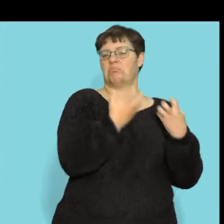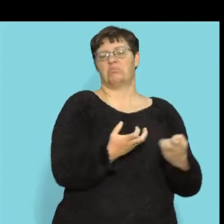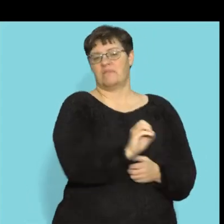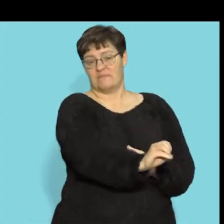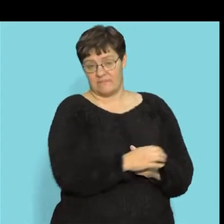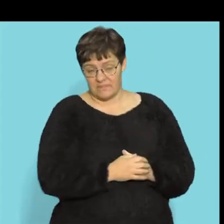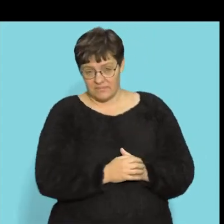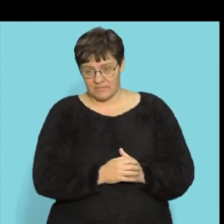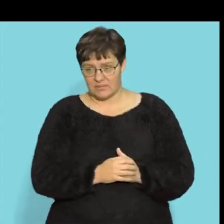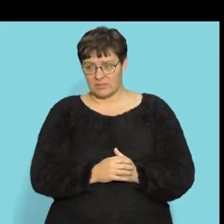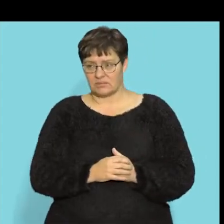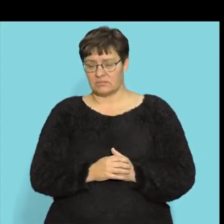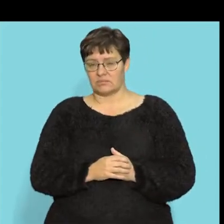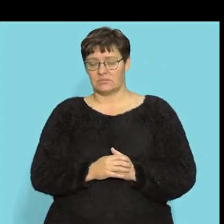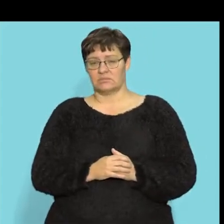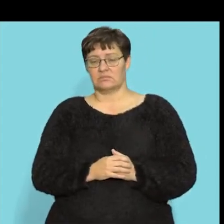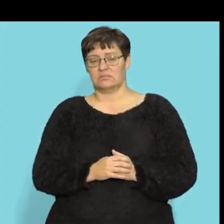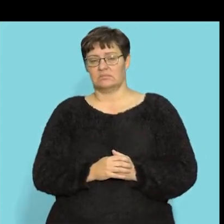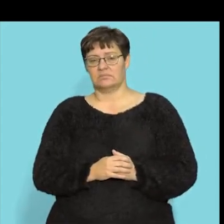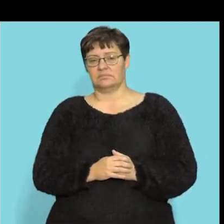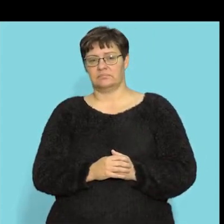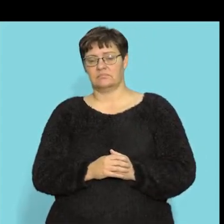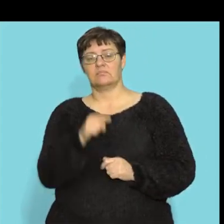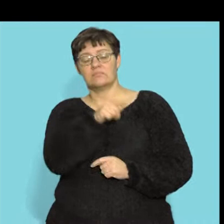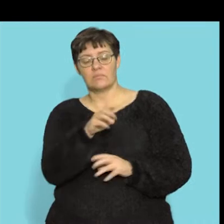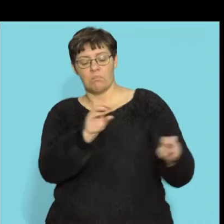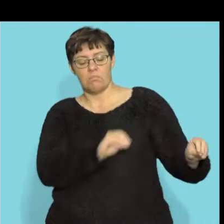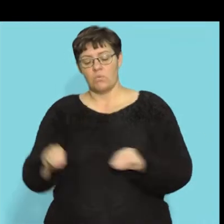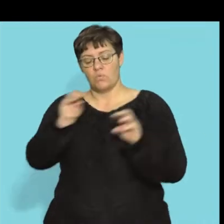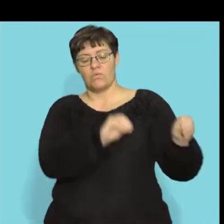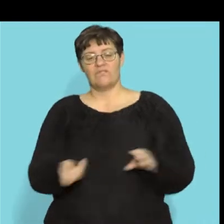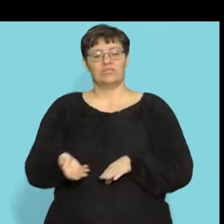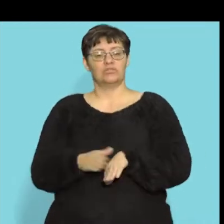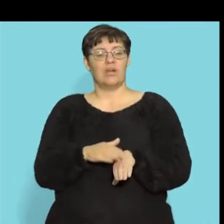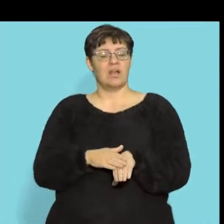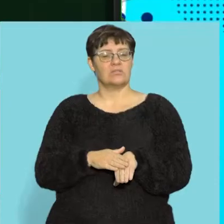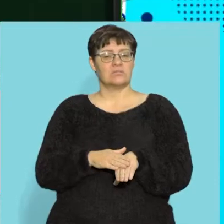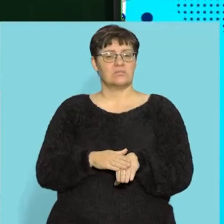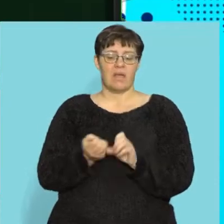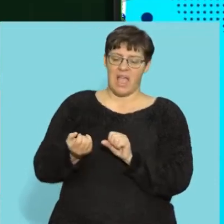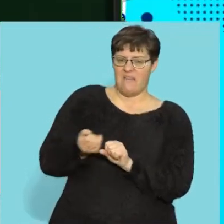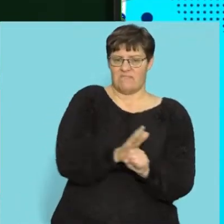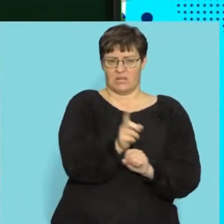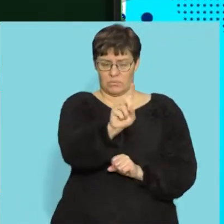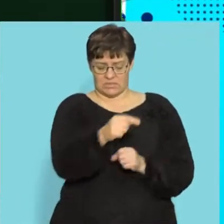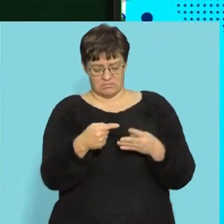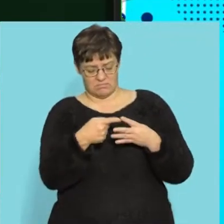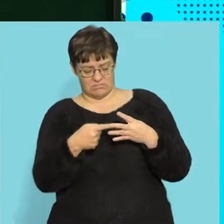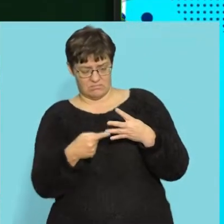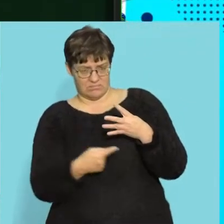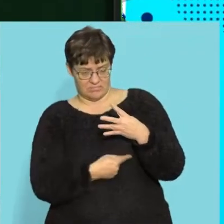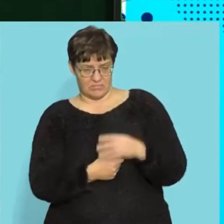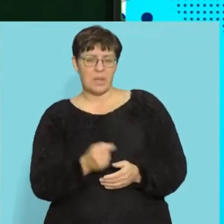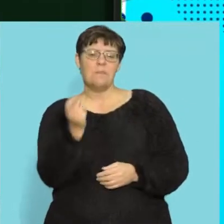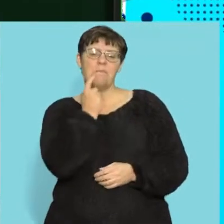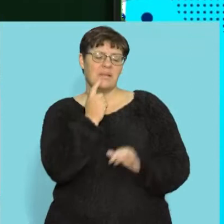of the factors that affect the movement of charge in a conductor? Right, remember, different metals have got different